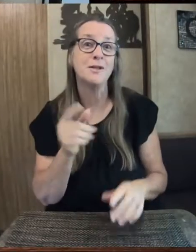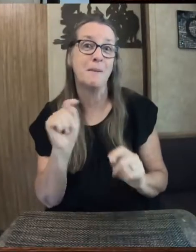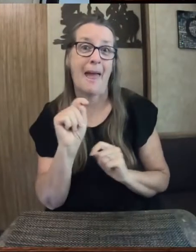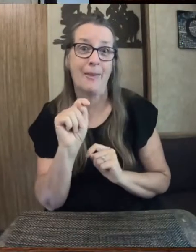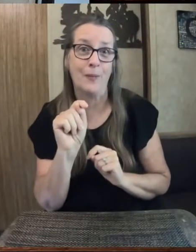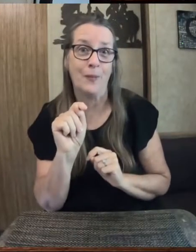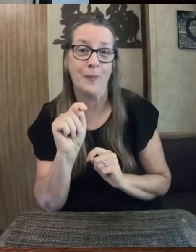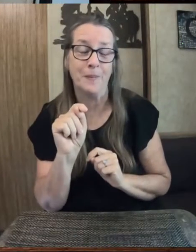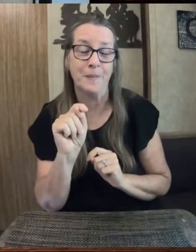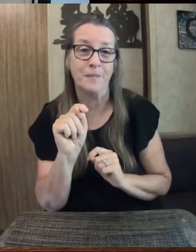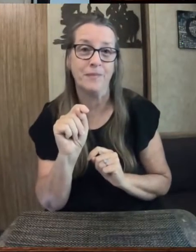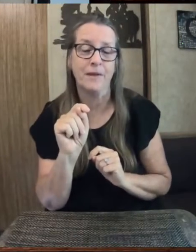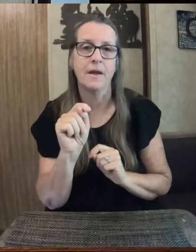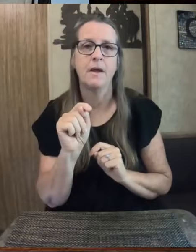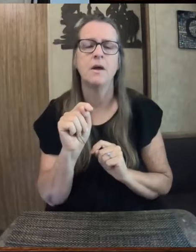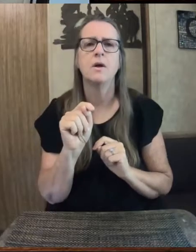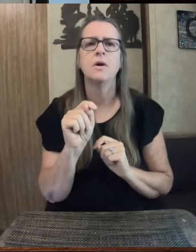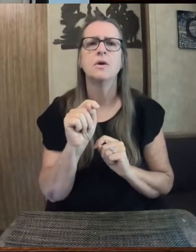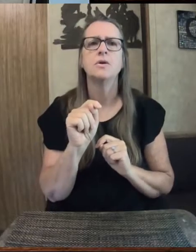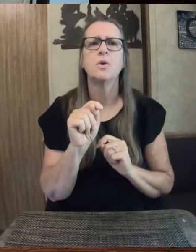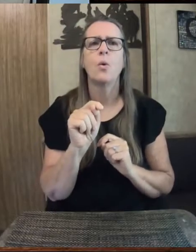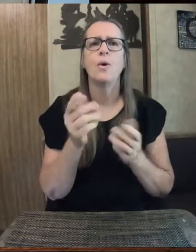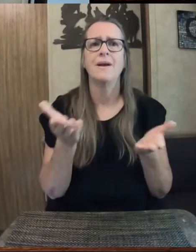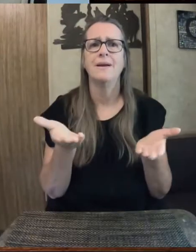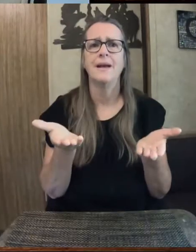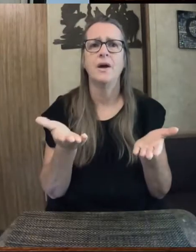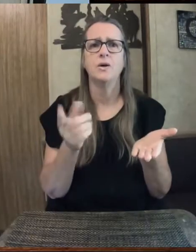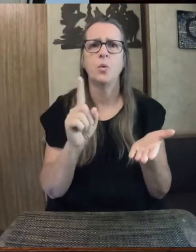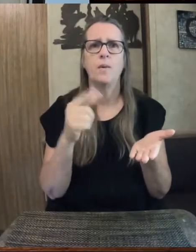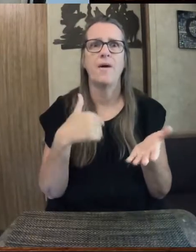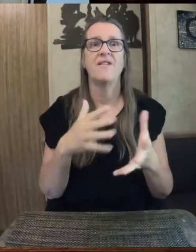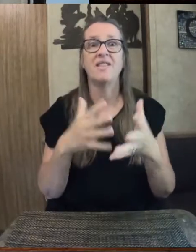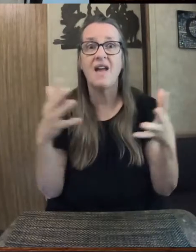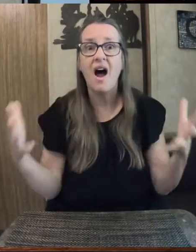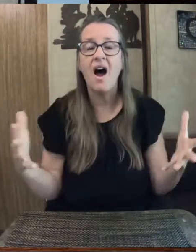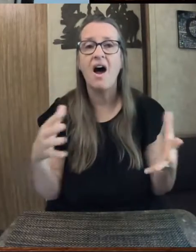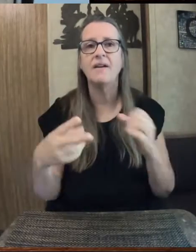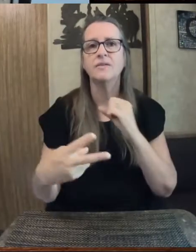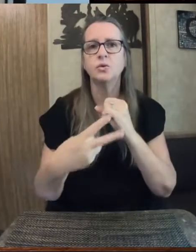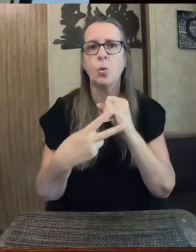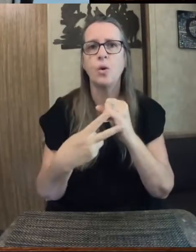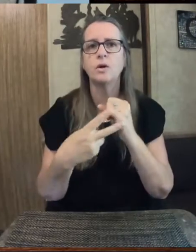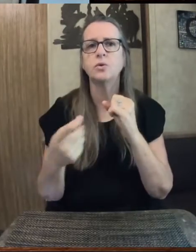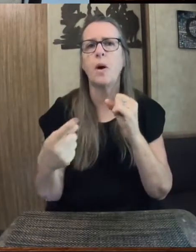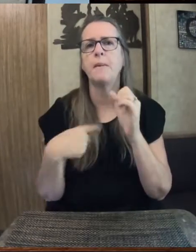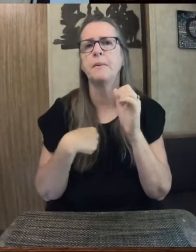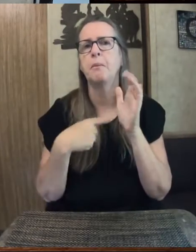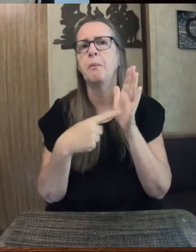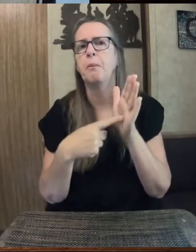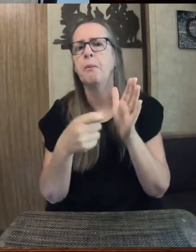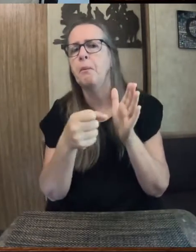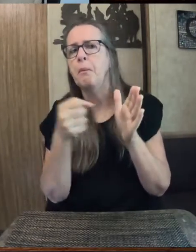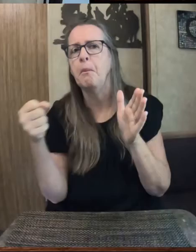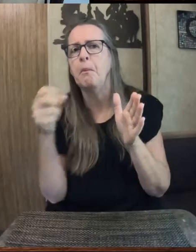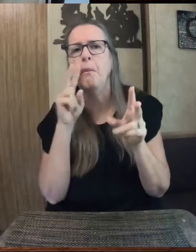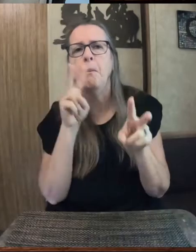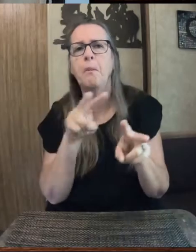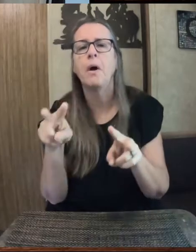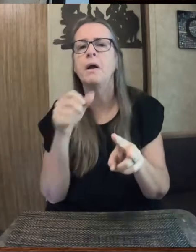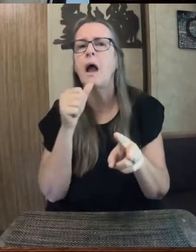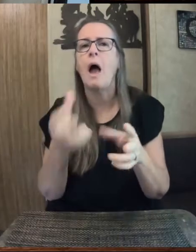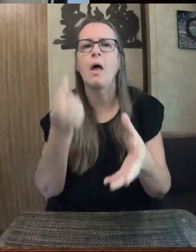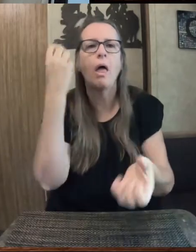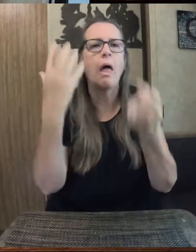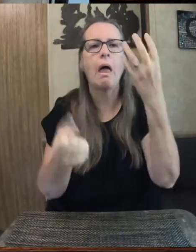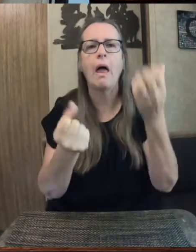Welcome to the bathroom. So this is where we have a lot of storage. So I'm just gonna give you a glimpse. I'm not going